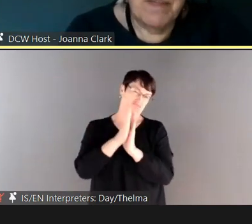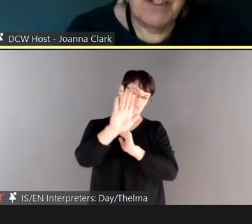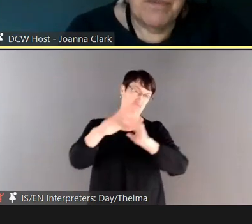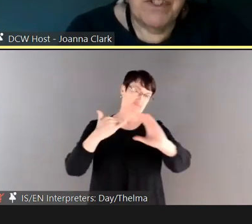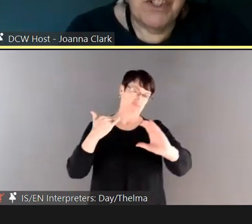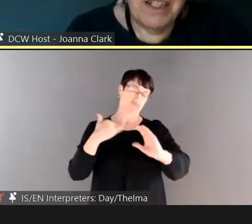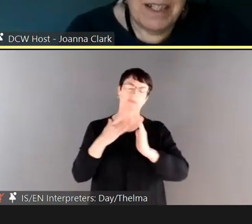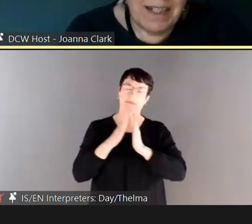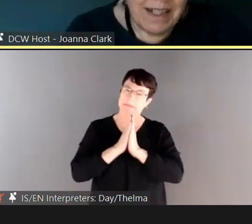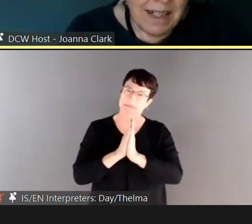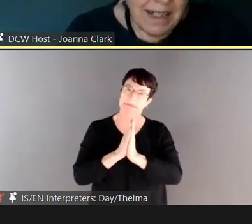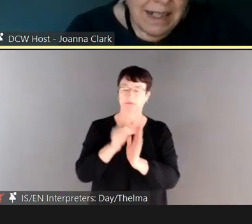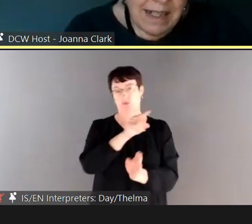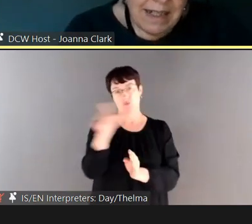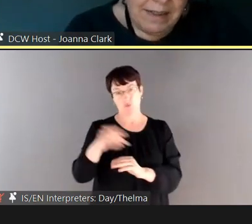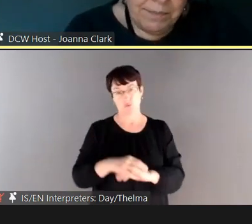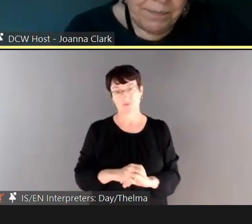that would be much appreciated.